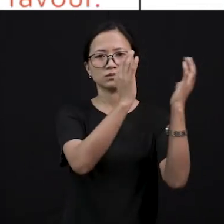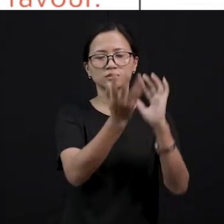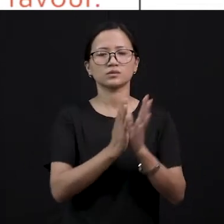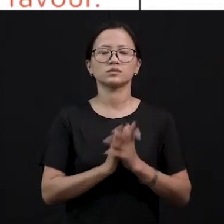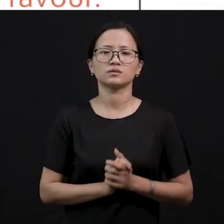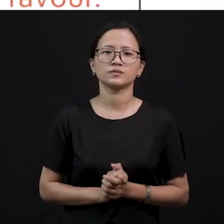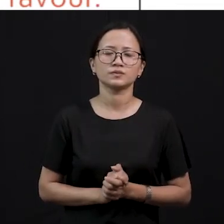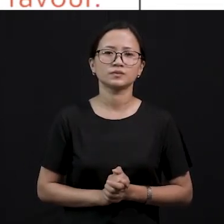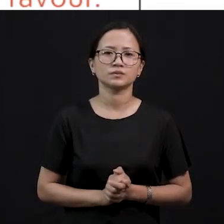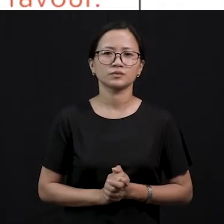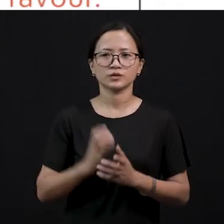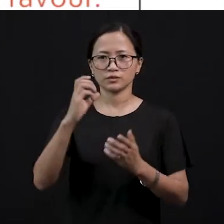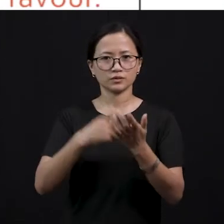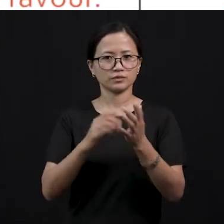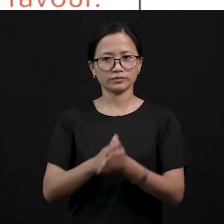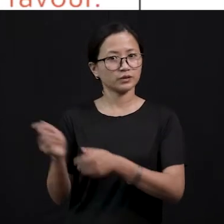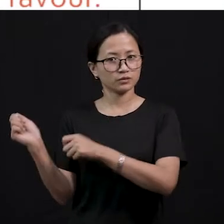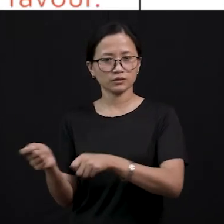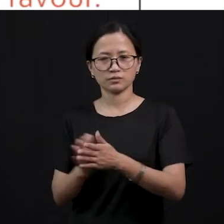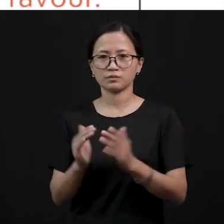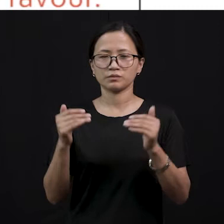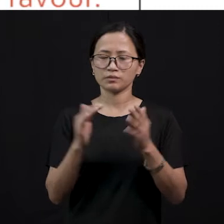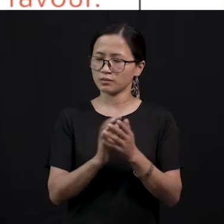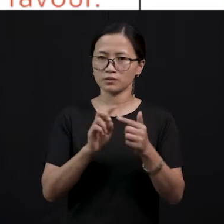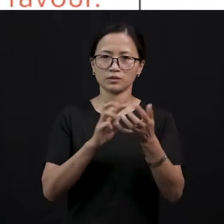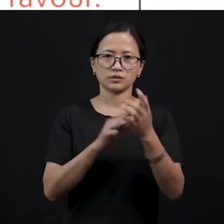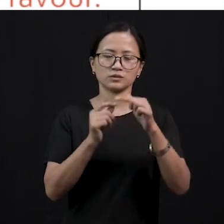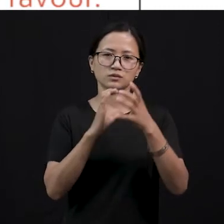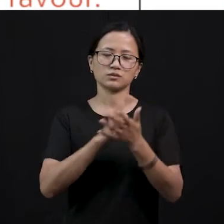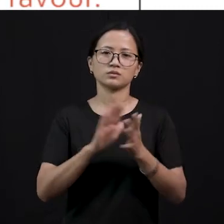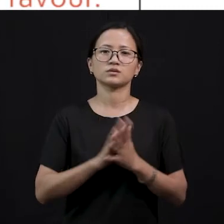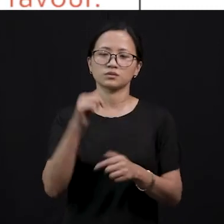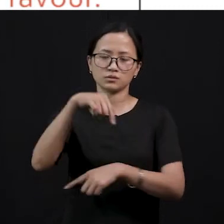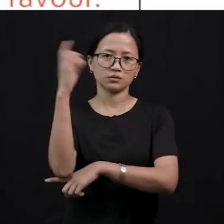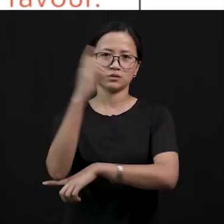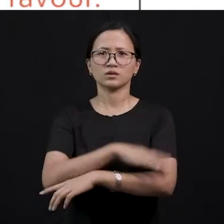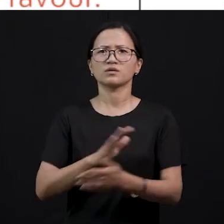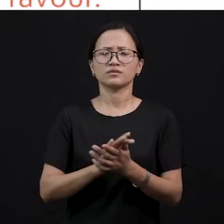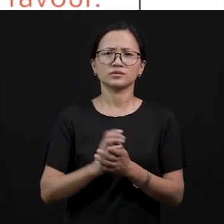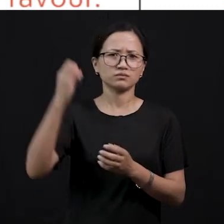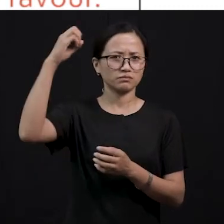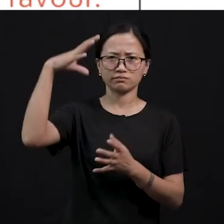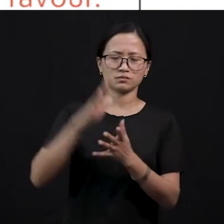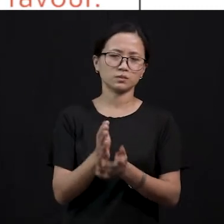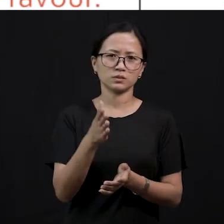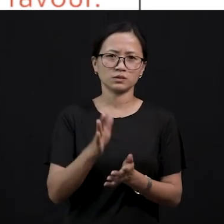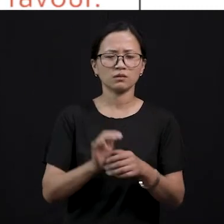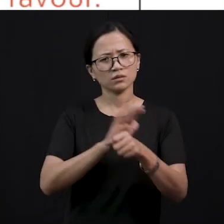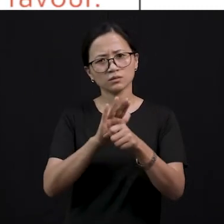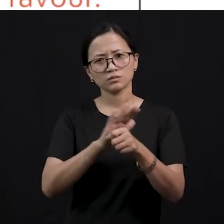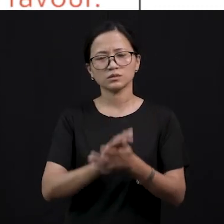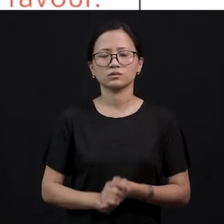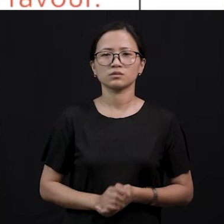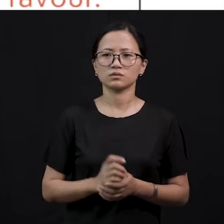have a cricket match today and you did not have the electricity or you were busy and